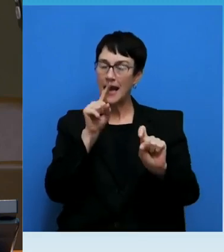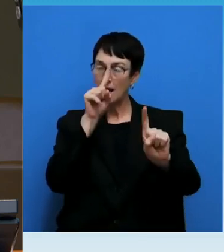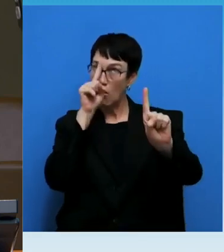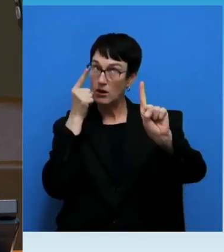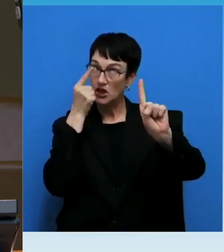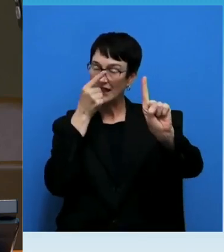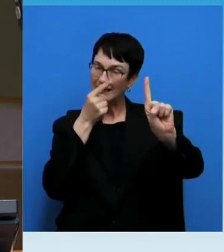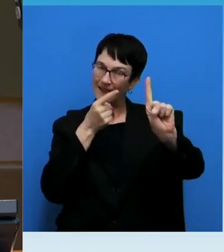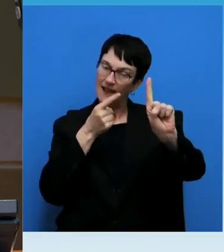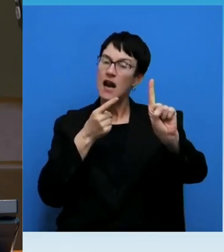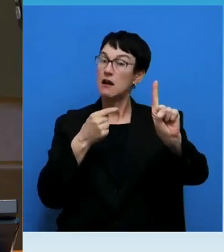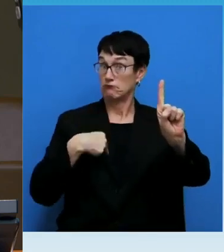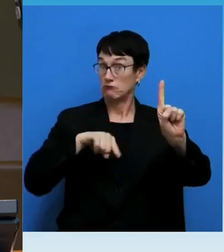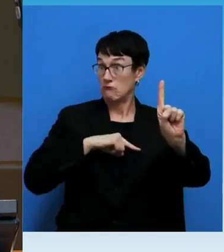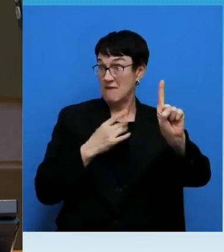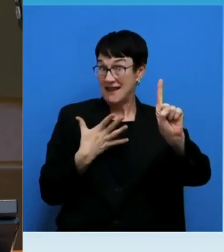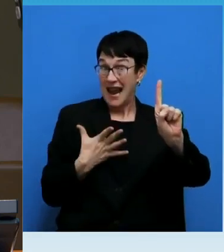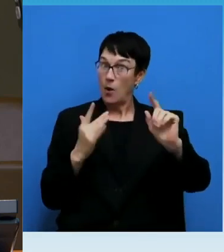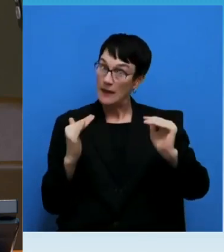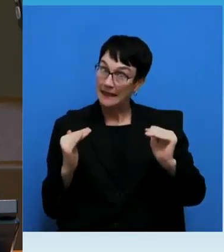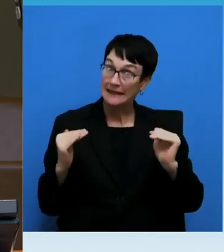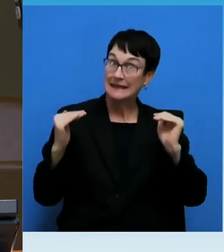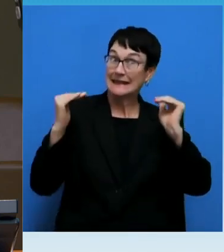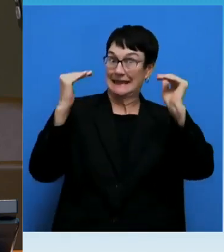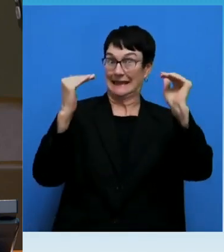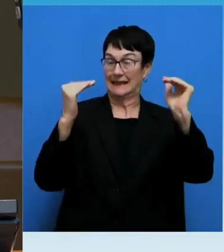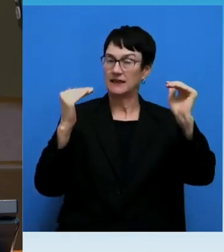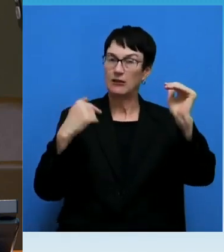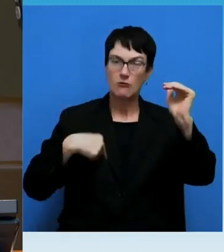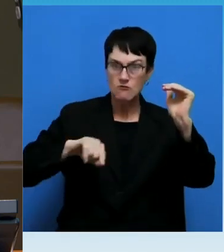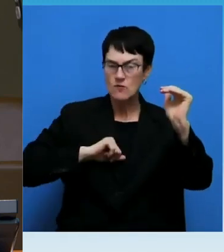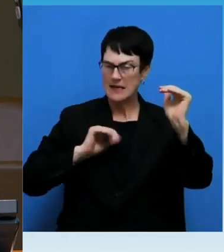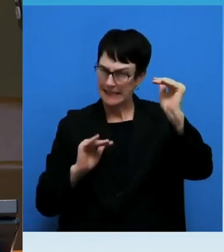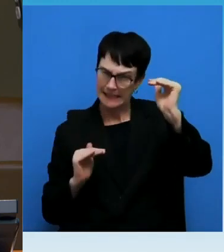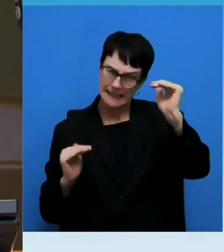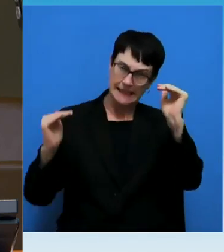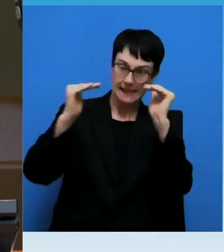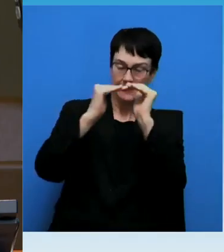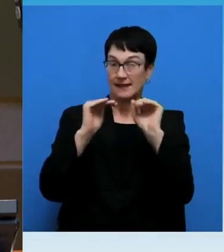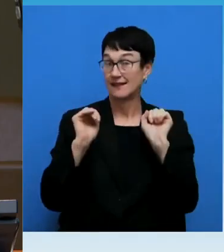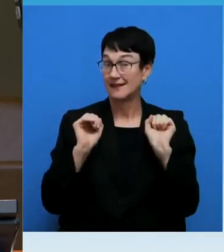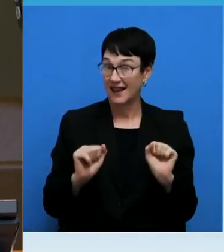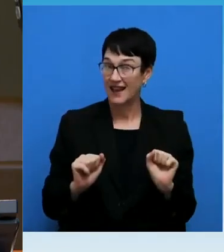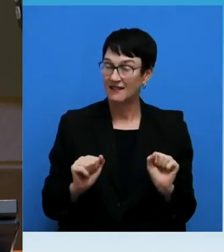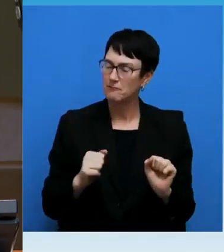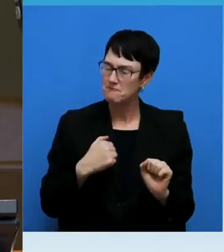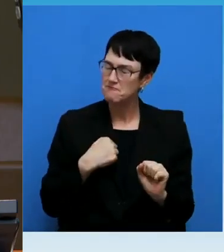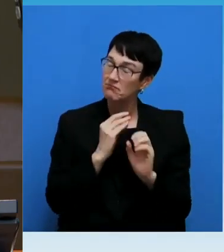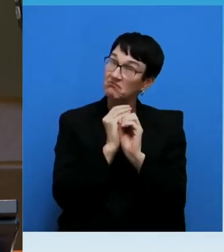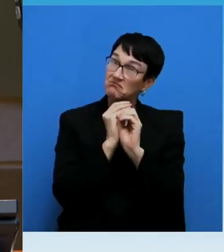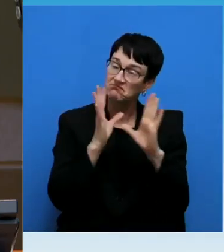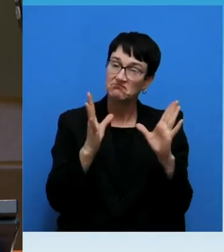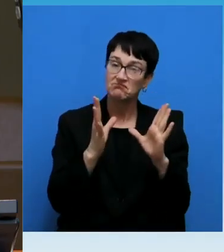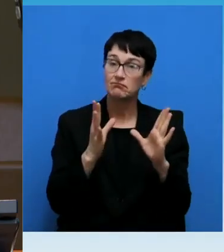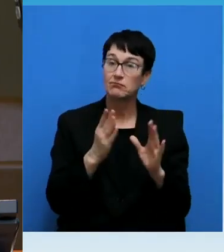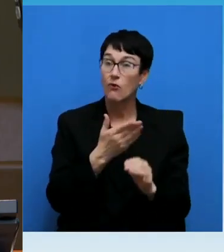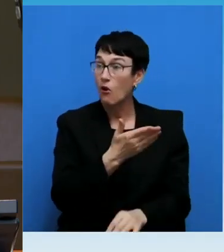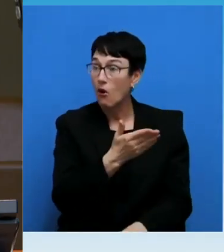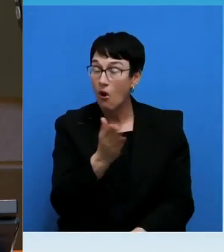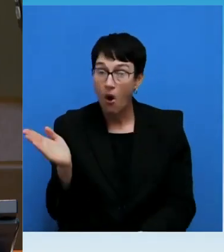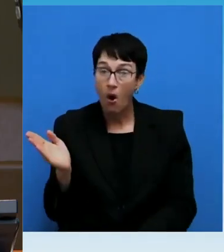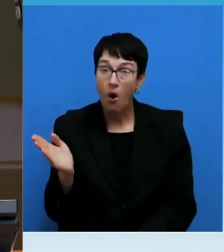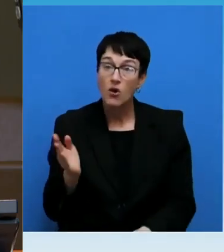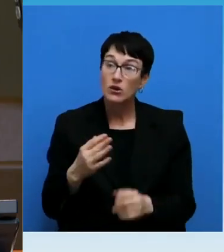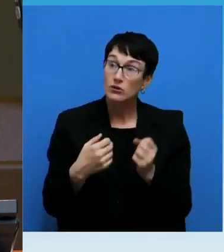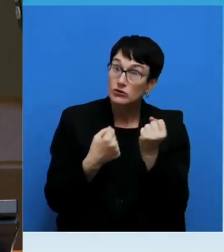believe that we do have the capacity and the will to advance with your support. I would like now